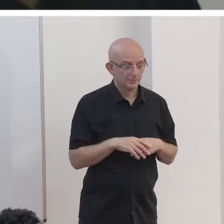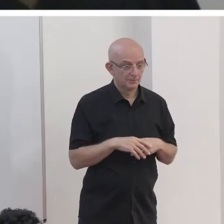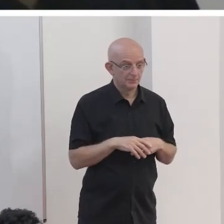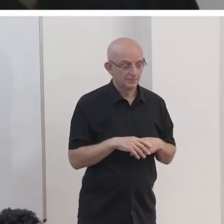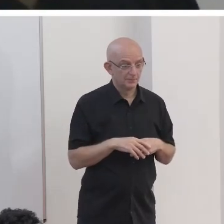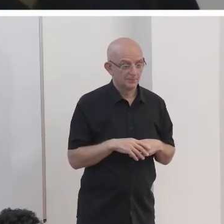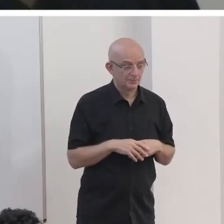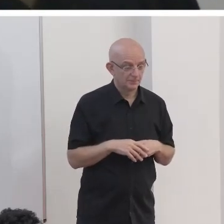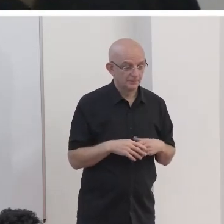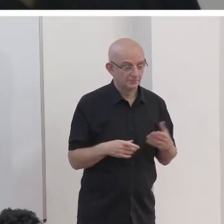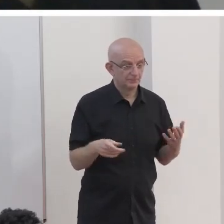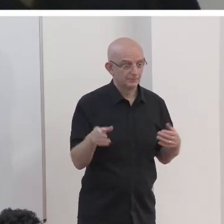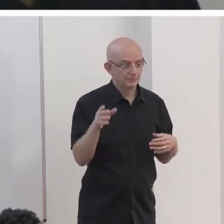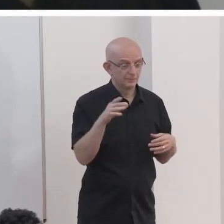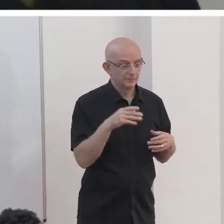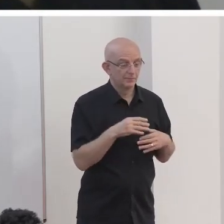Hold for a while.